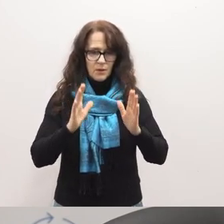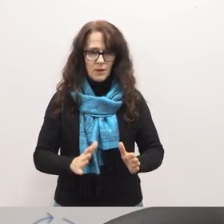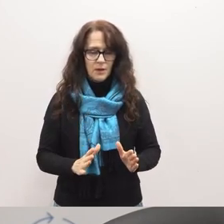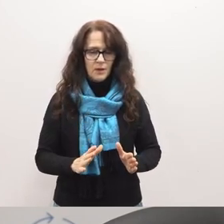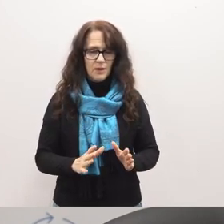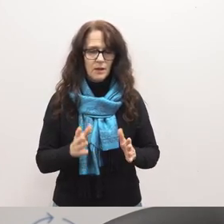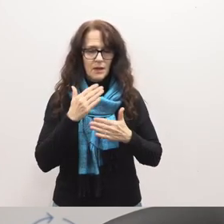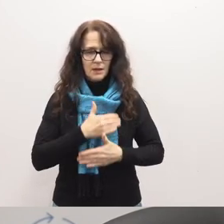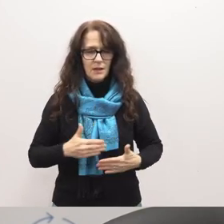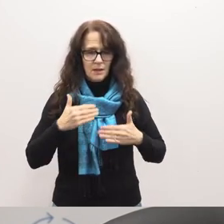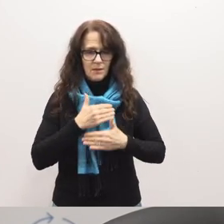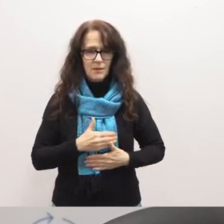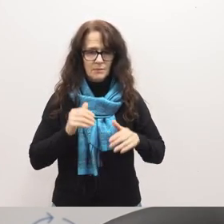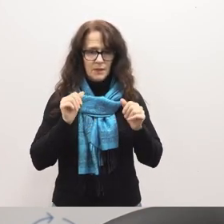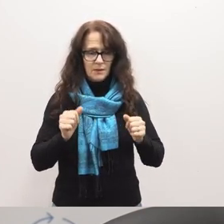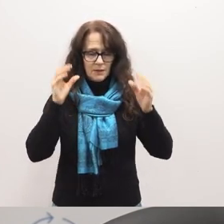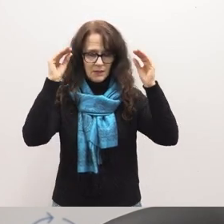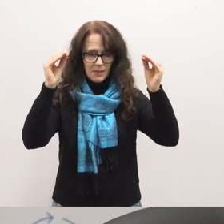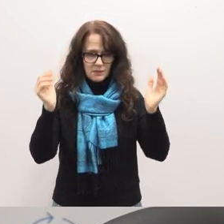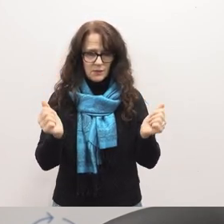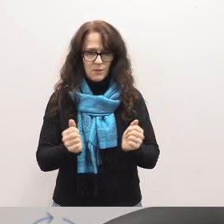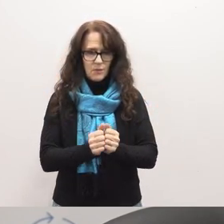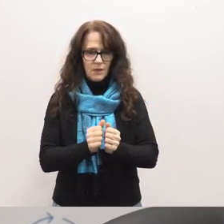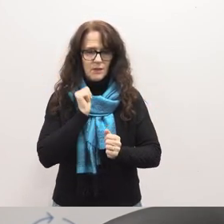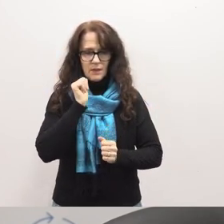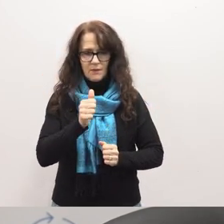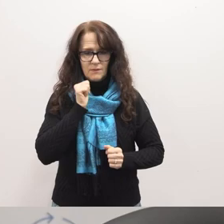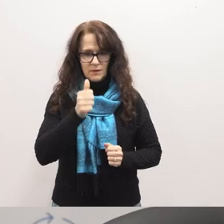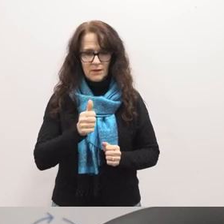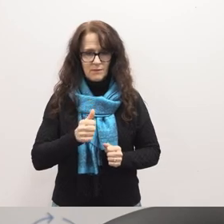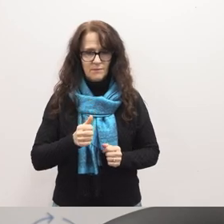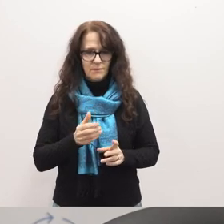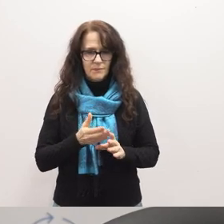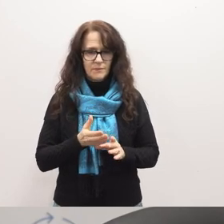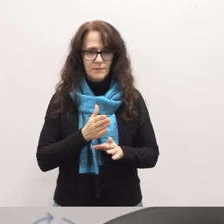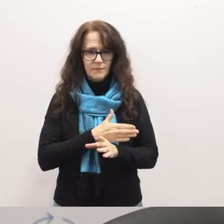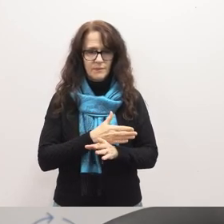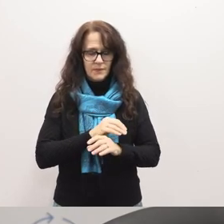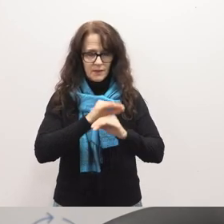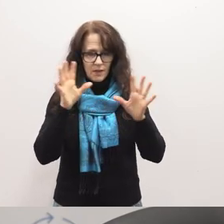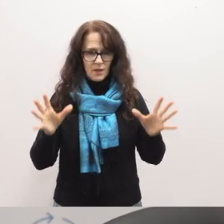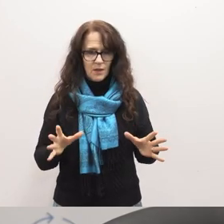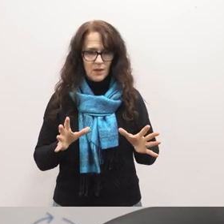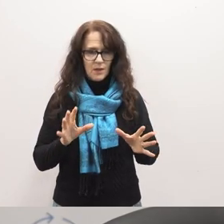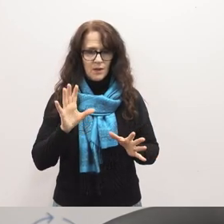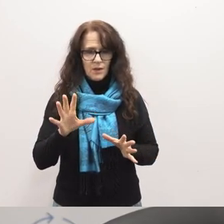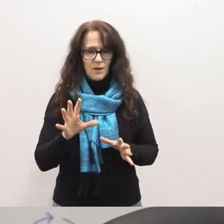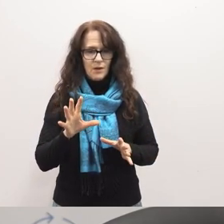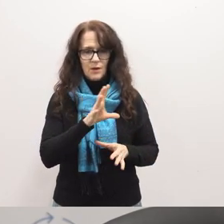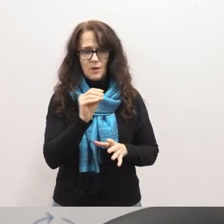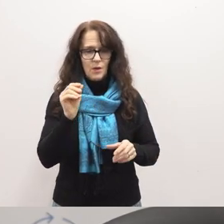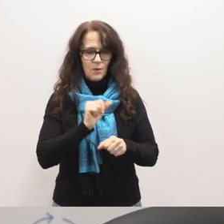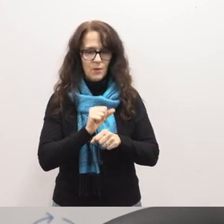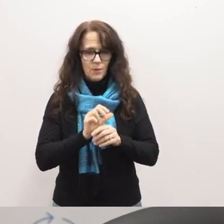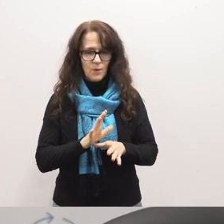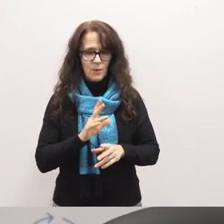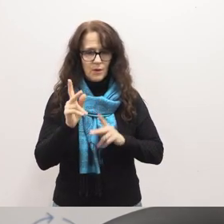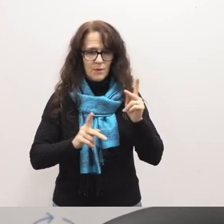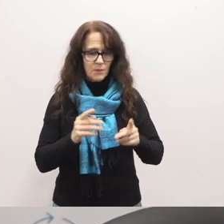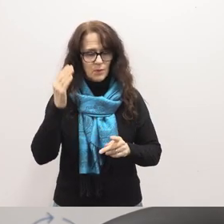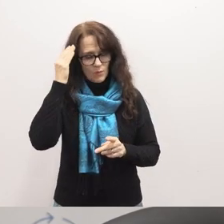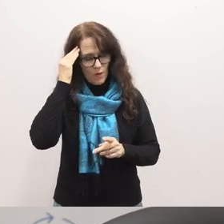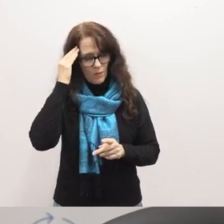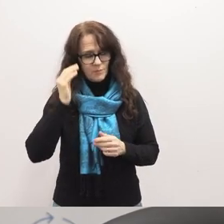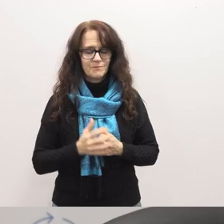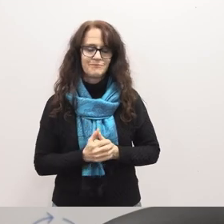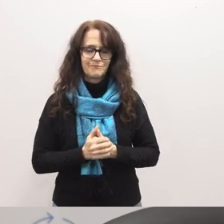and a pleasure to be able to teach with every day. That's obviously from her colleagues and people who know.